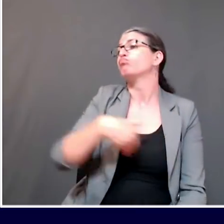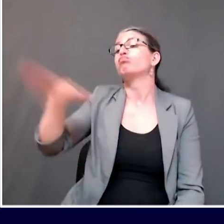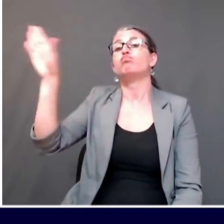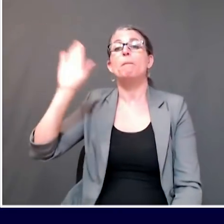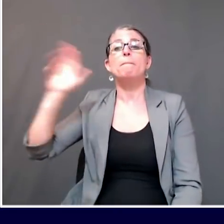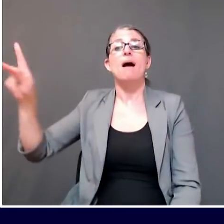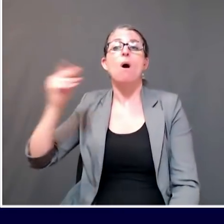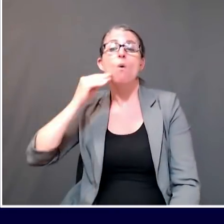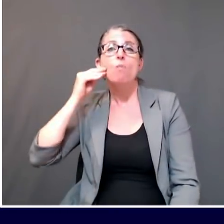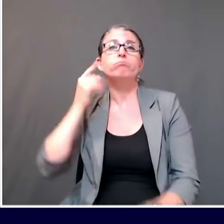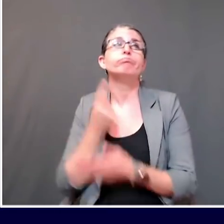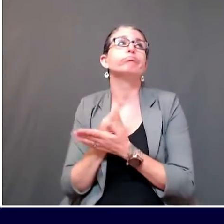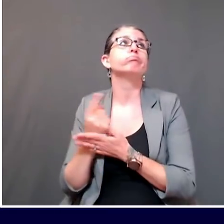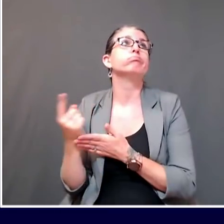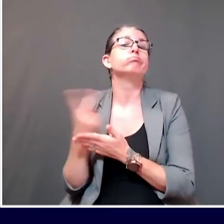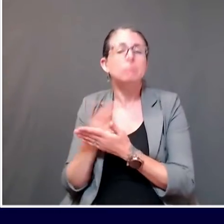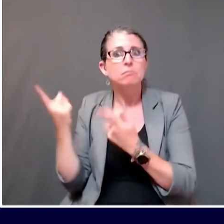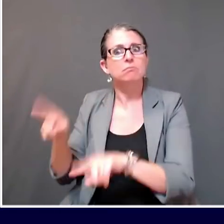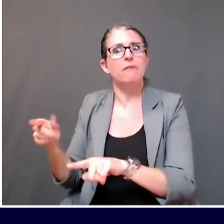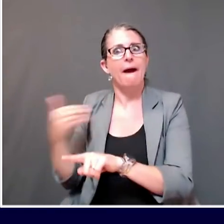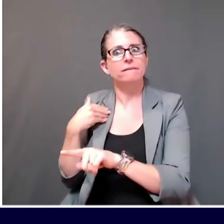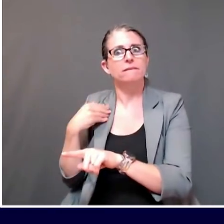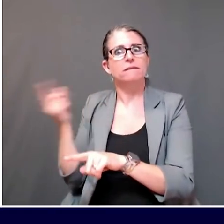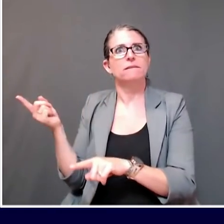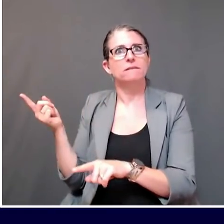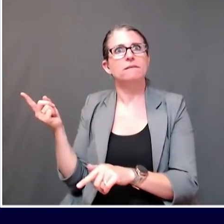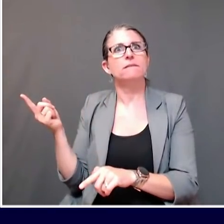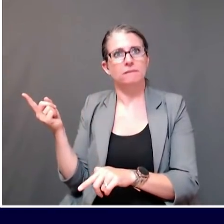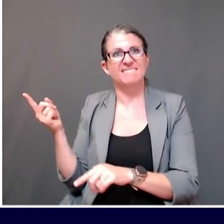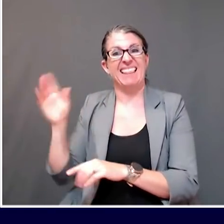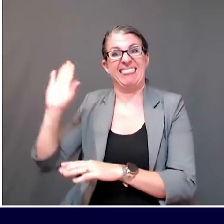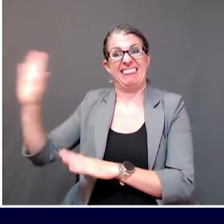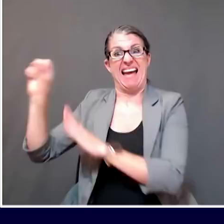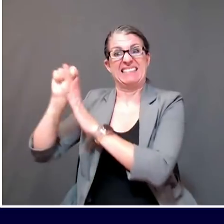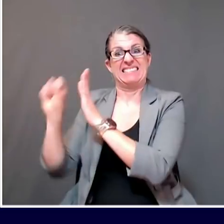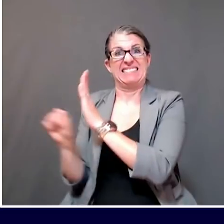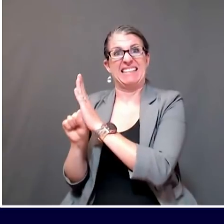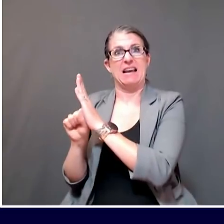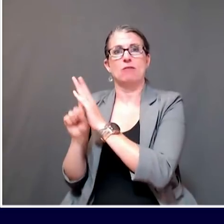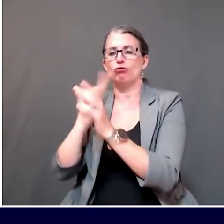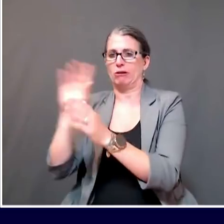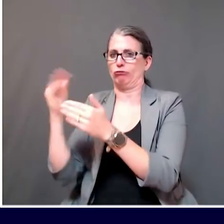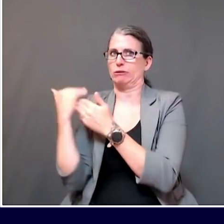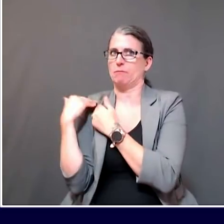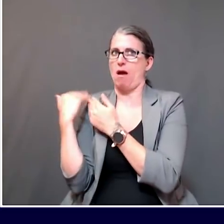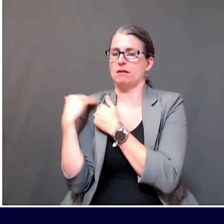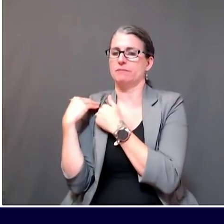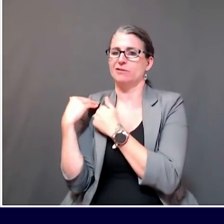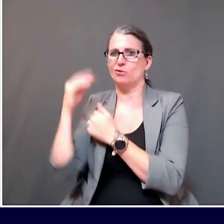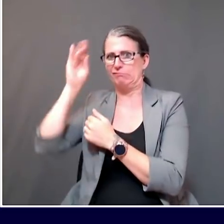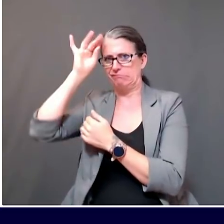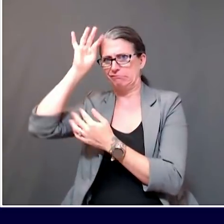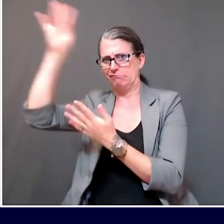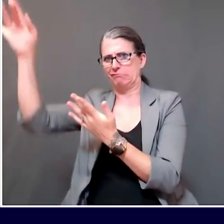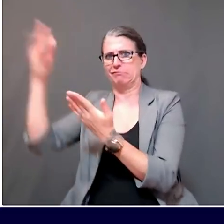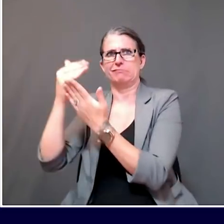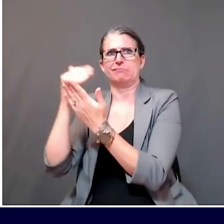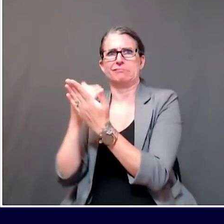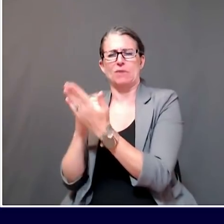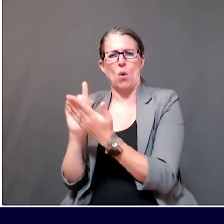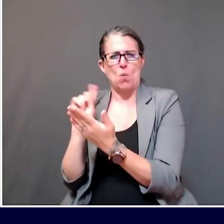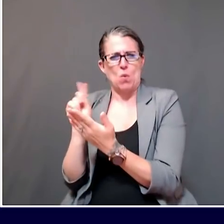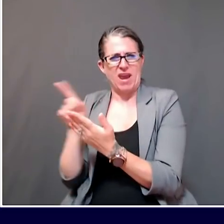generating the list of all close contacts that the individual came into contact with. In the same way that if a